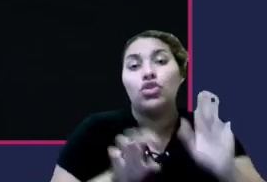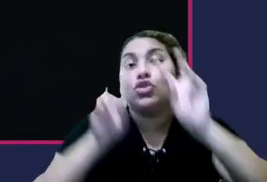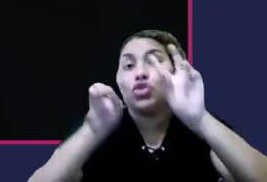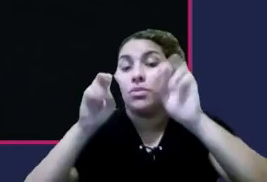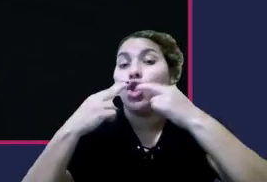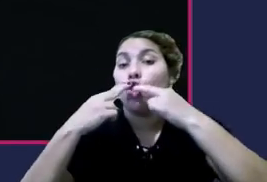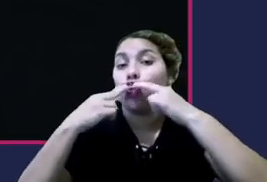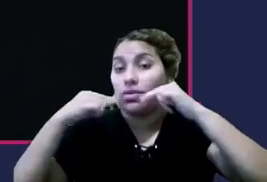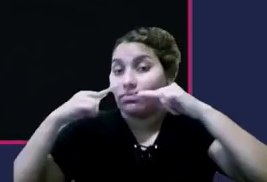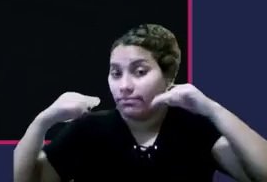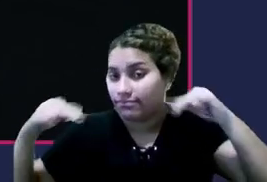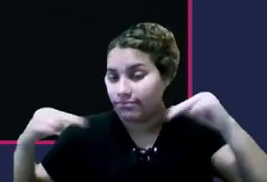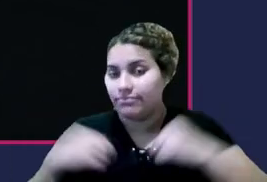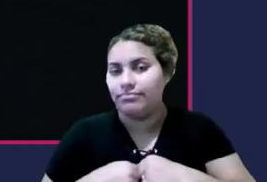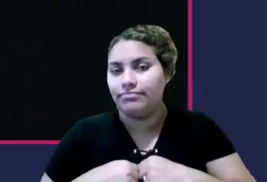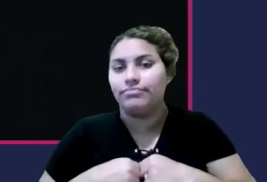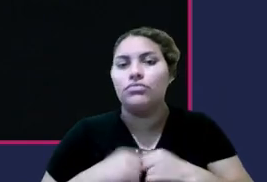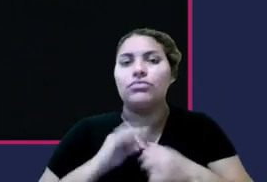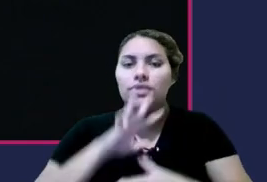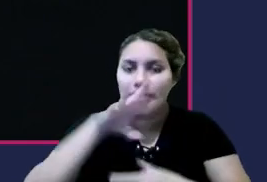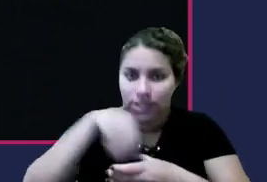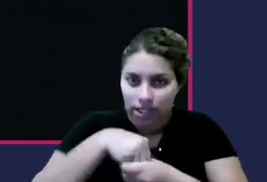the